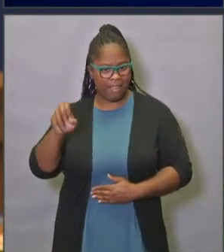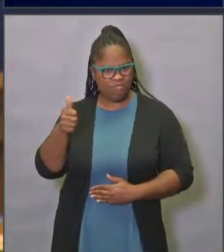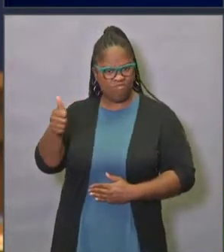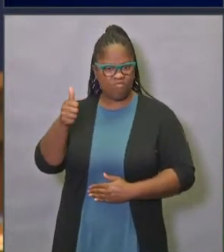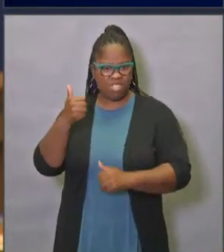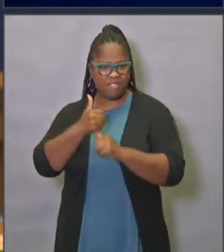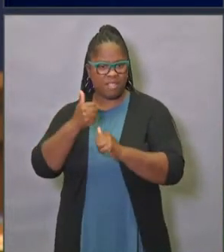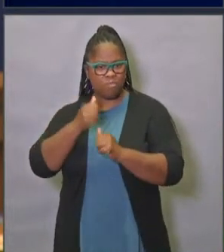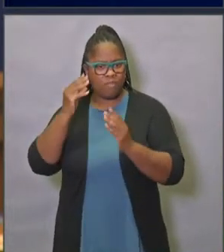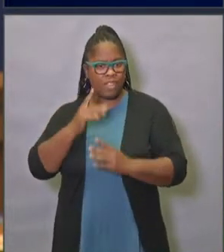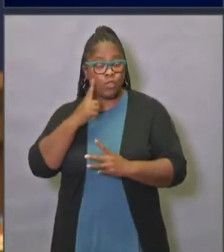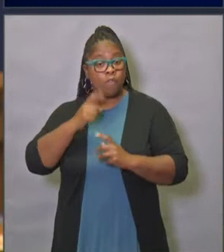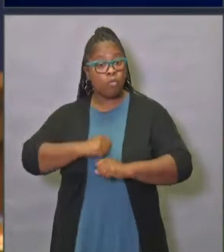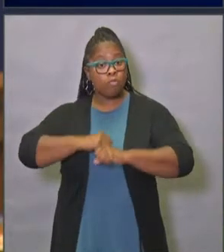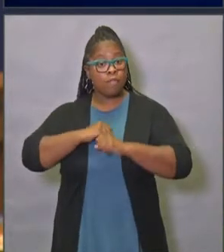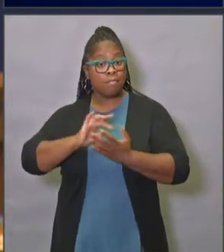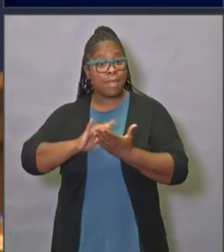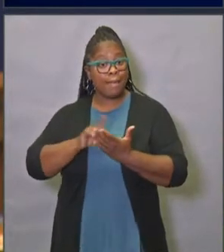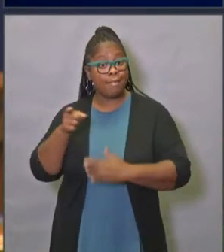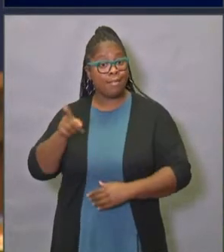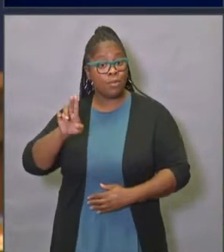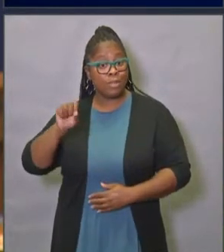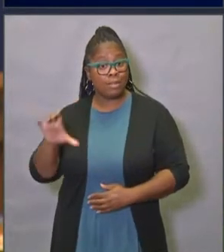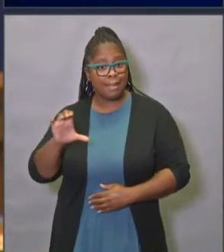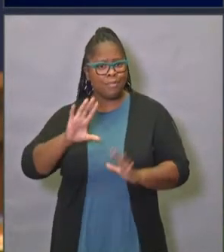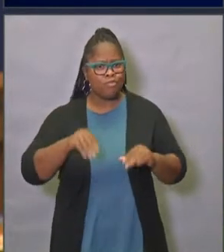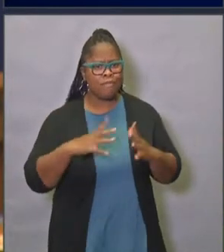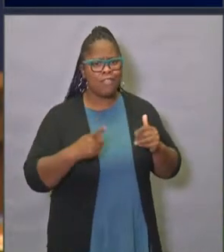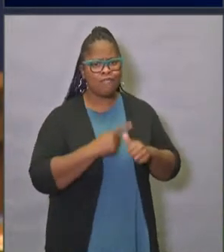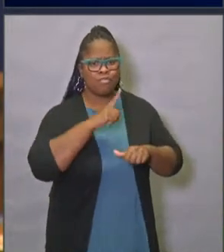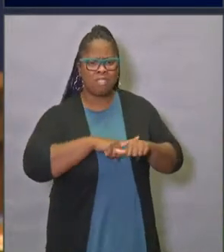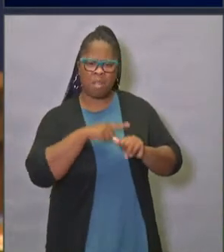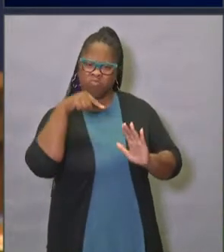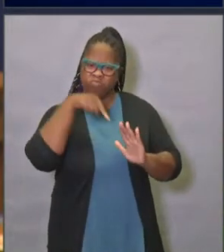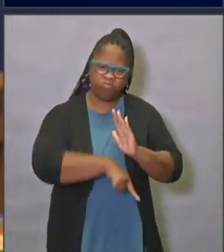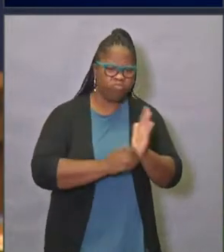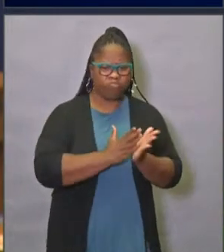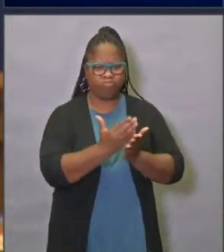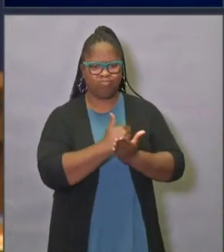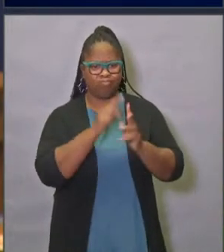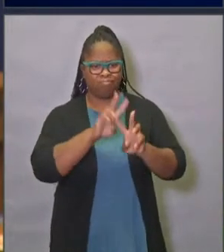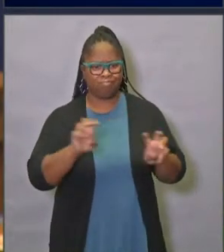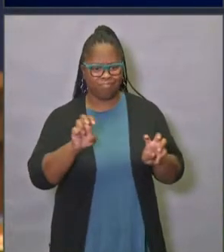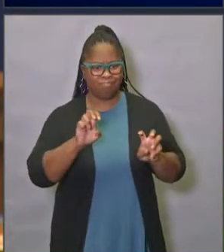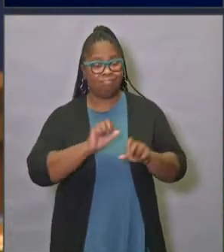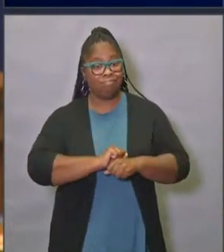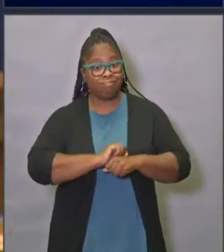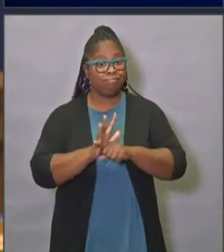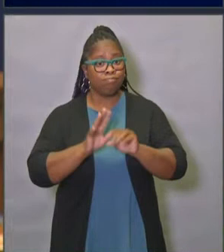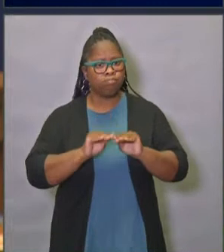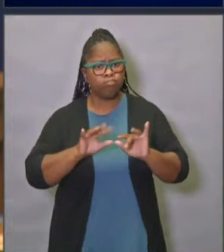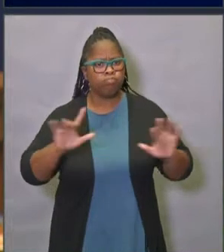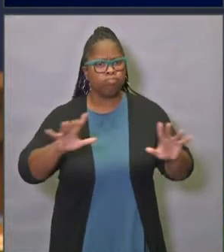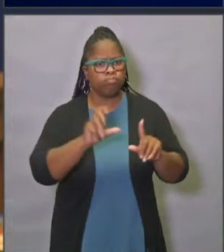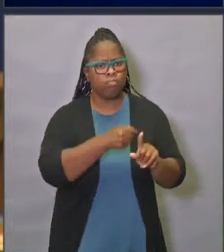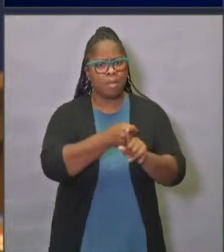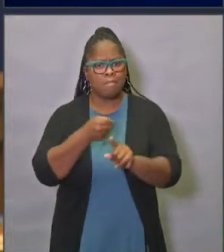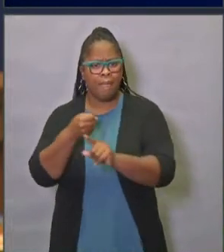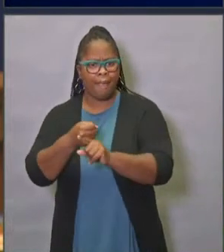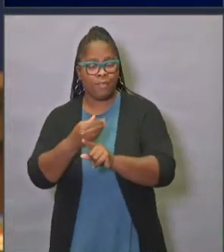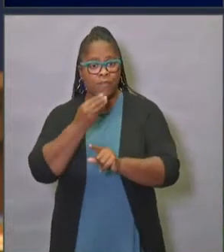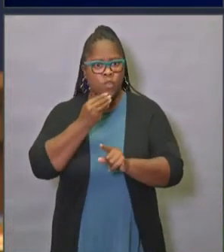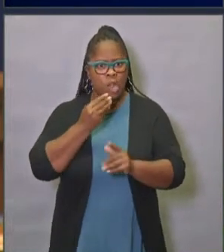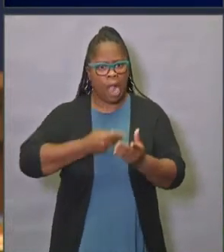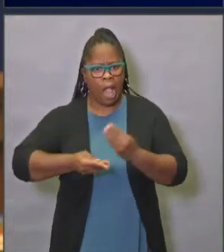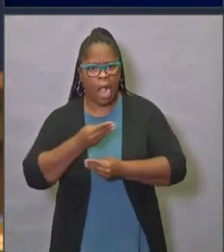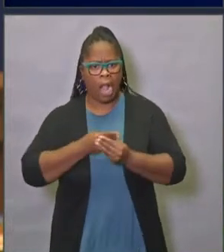Preventive Medicine at USC, provides the first comprehensive analysis of the COVID-19 pandemic's impact on food